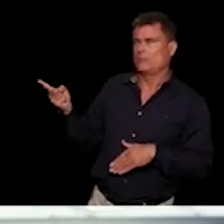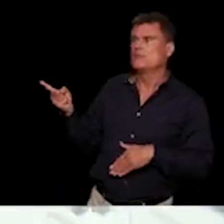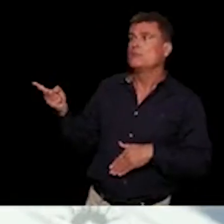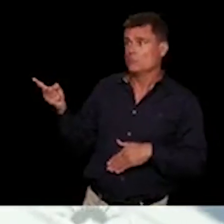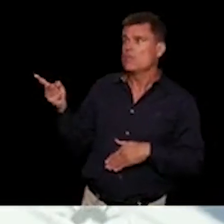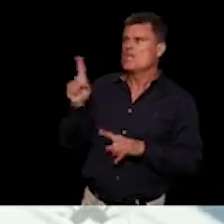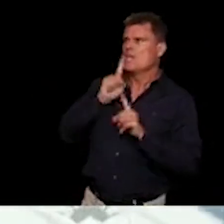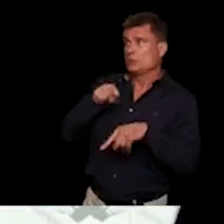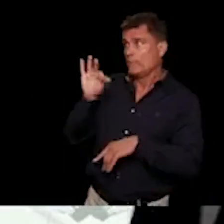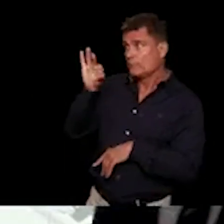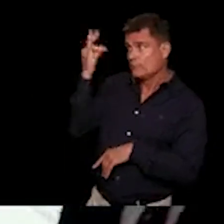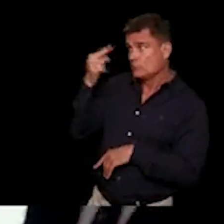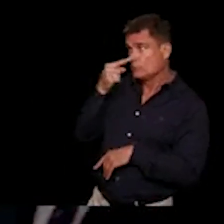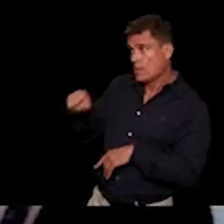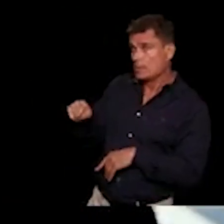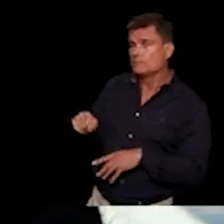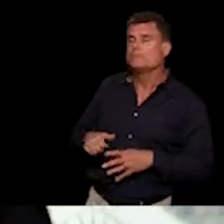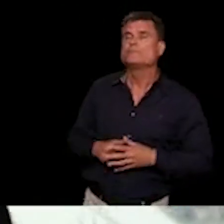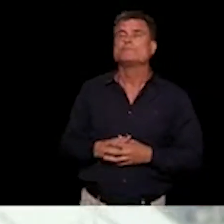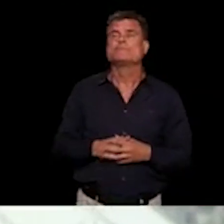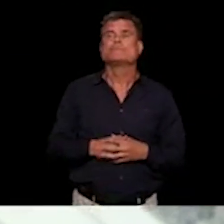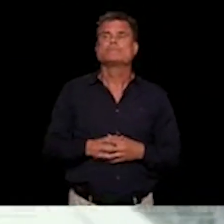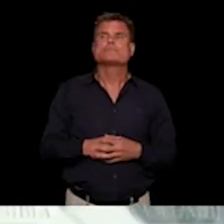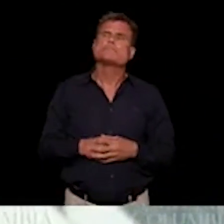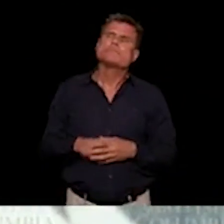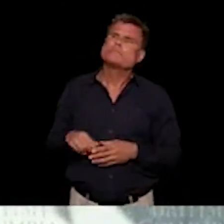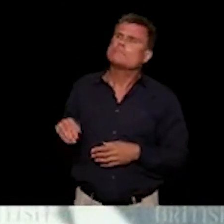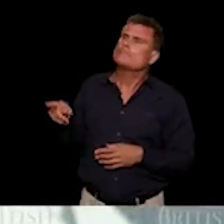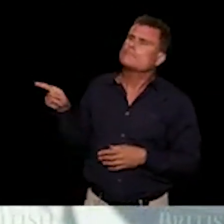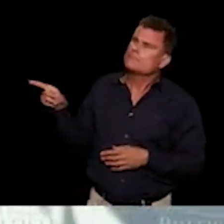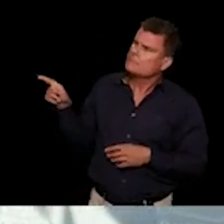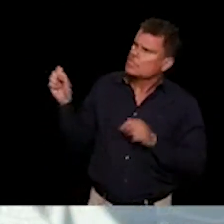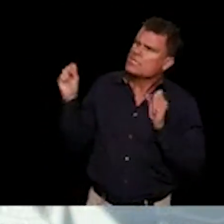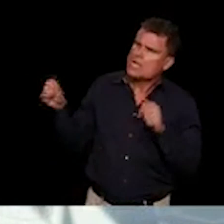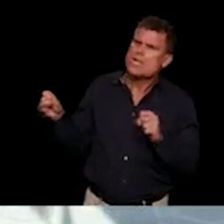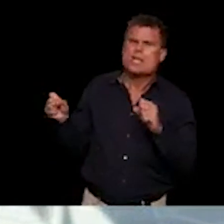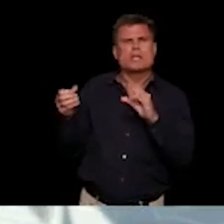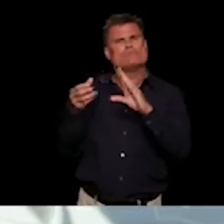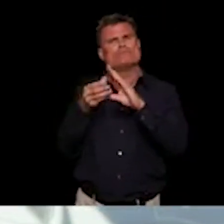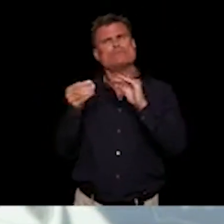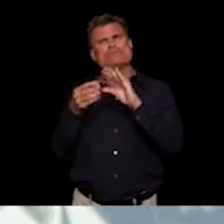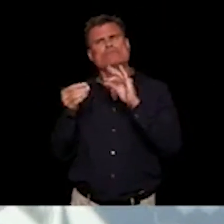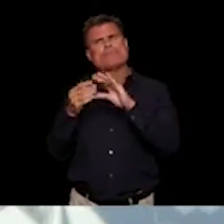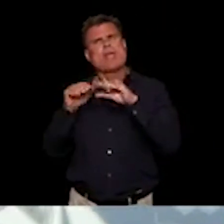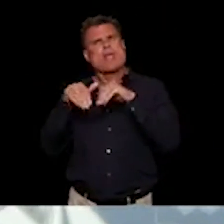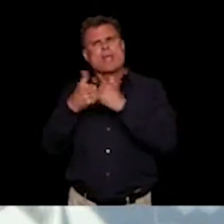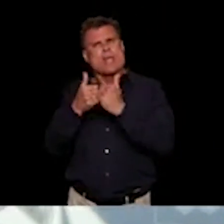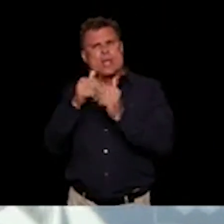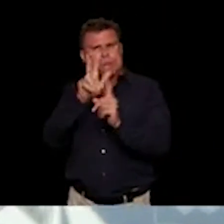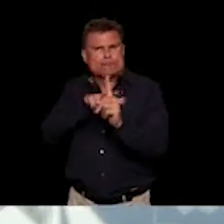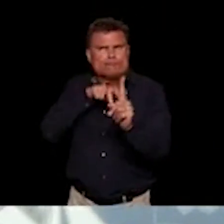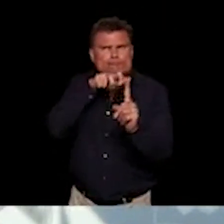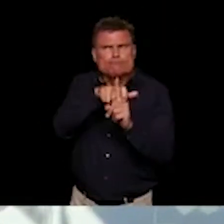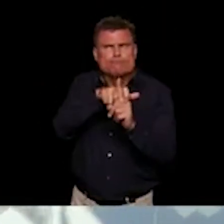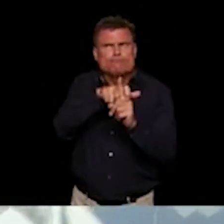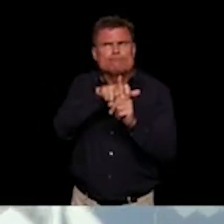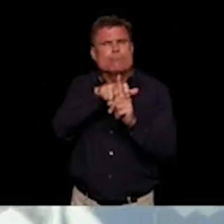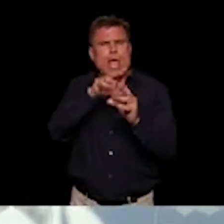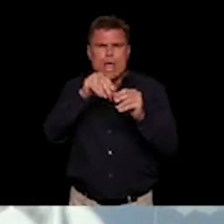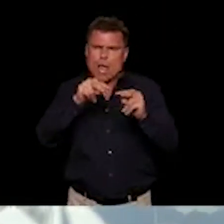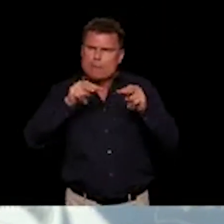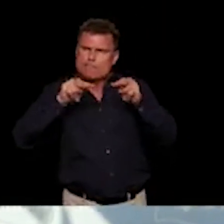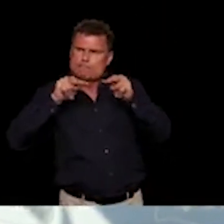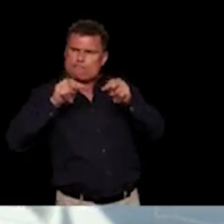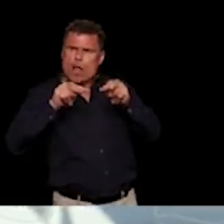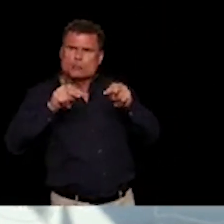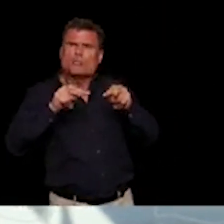banquet halls are one thing, but if you can speak to the challenge of monitoring or enforcing behavior at private parties, if those events continue to be a